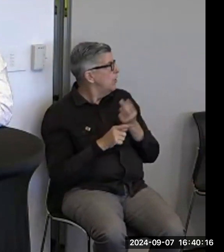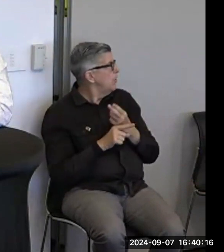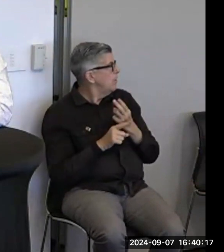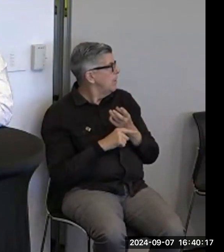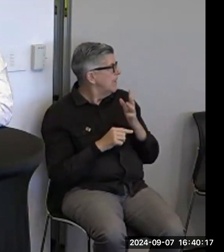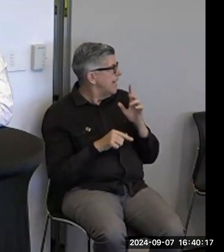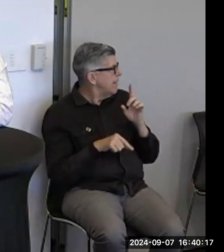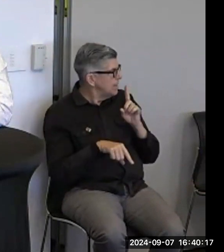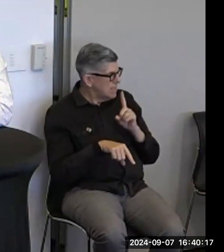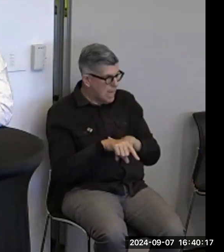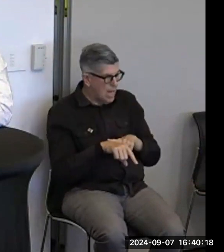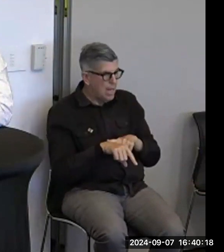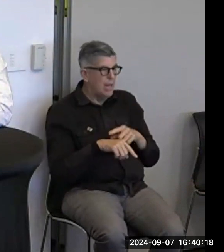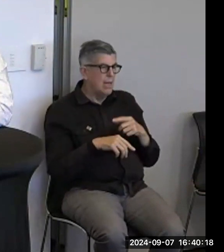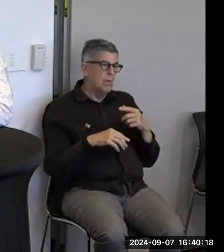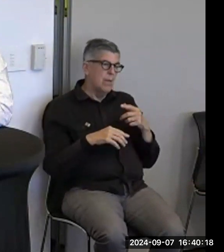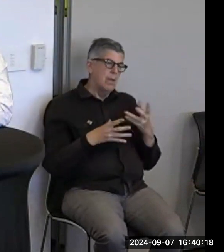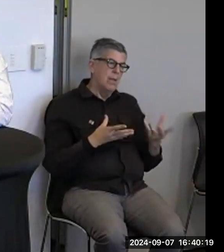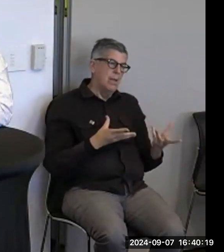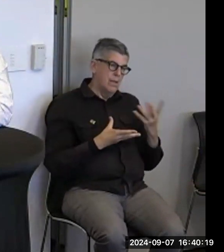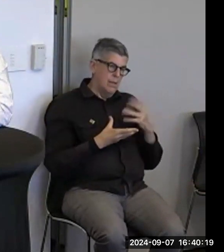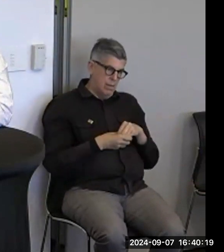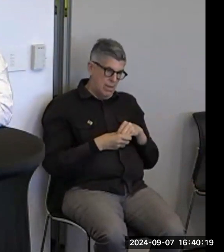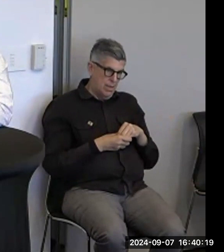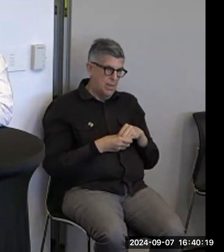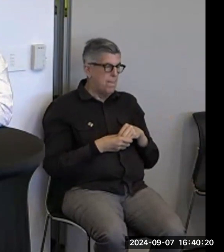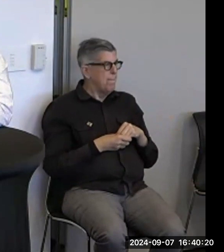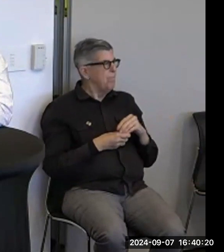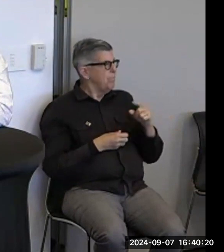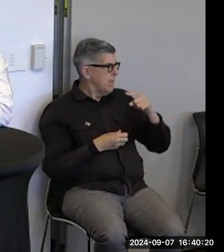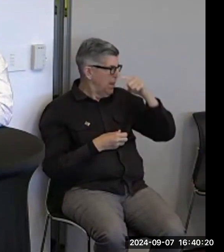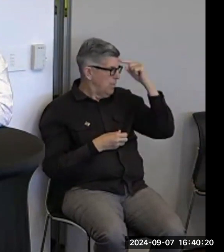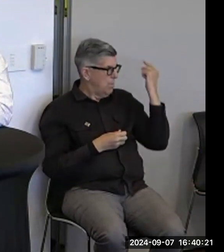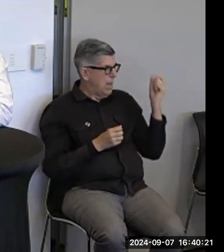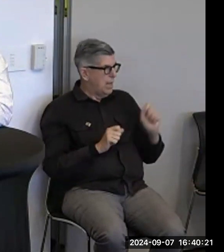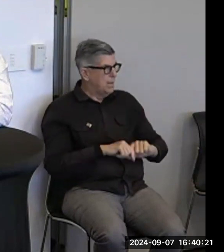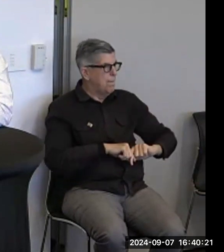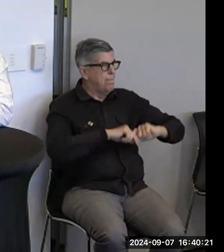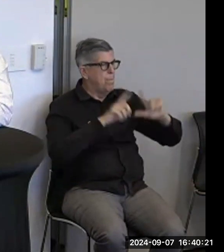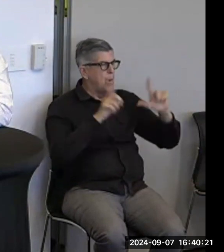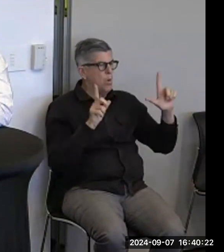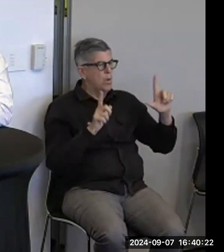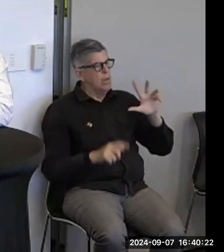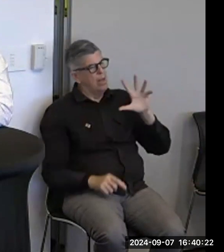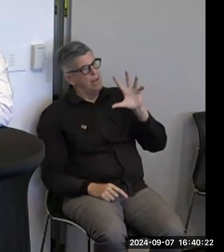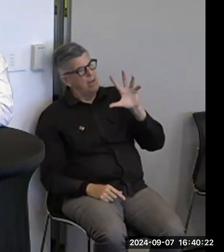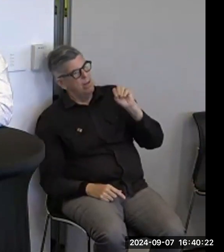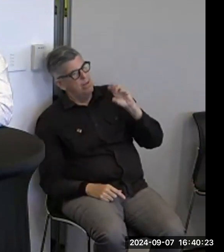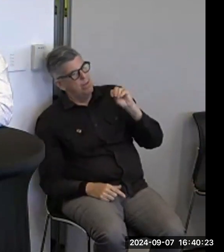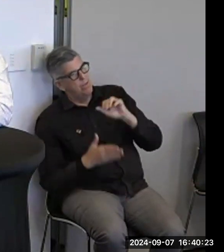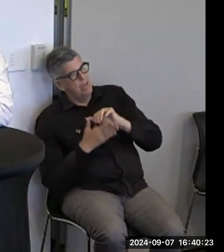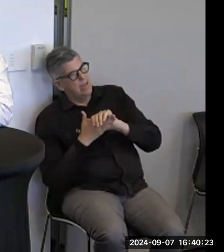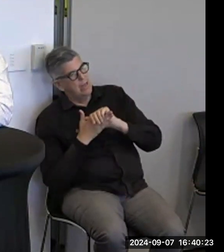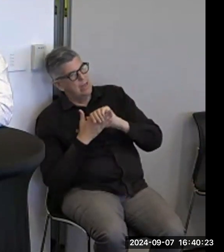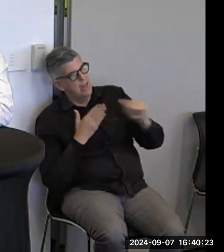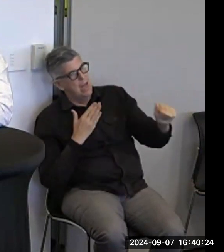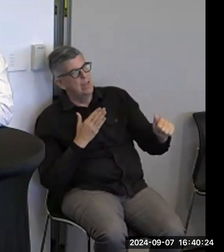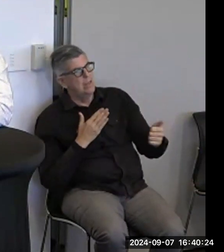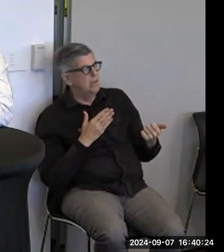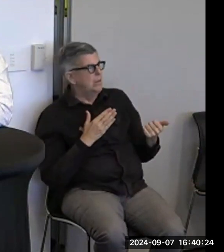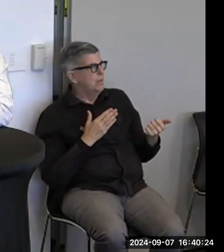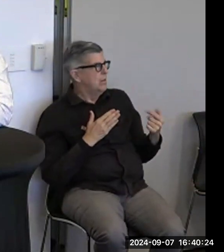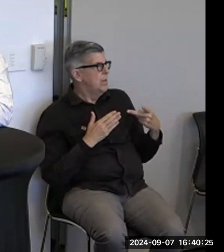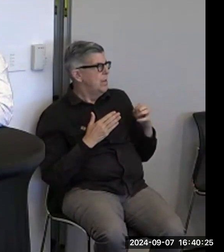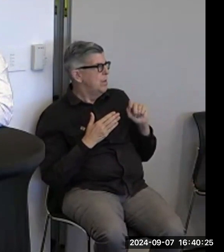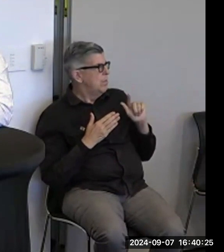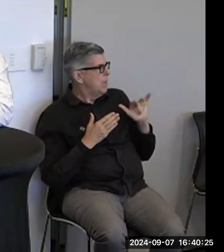even tactile drawings. We use that sensational blackboard, which is a $50 plastic and rubber tablet. You can get